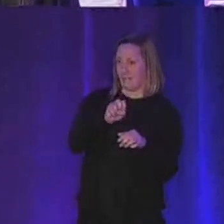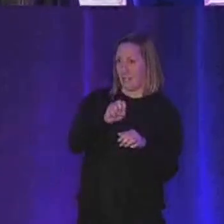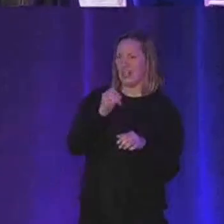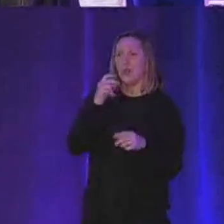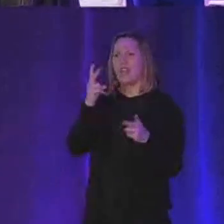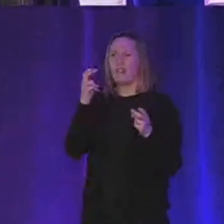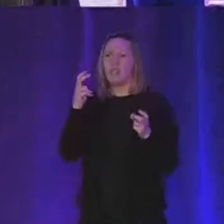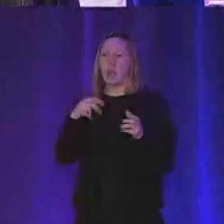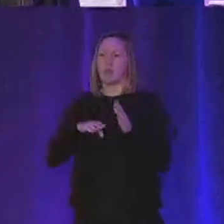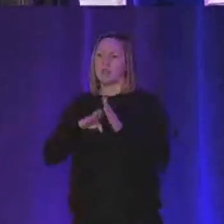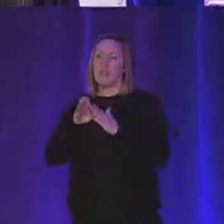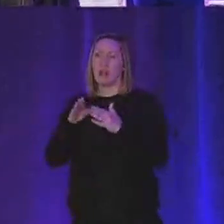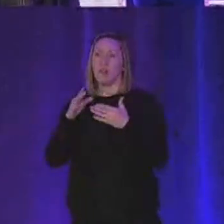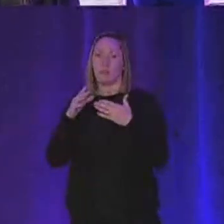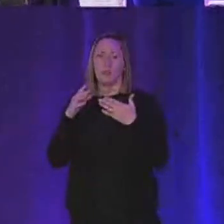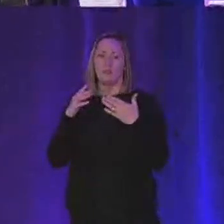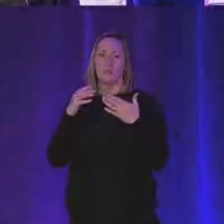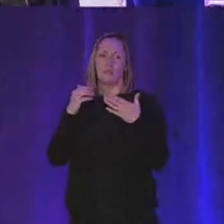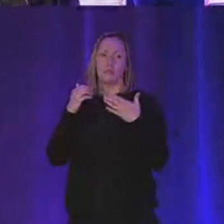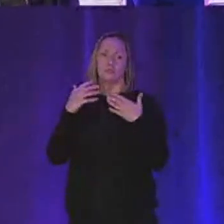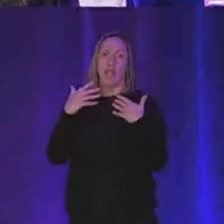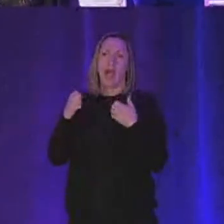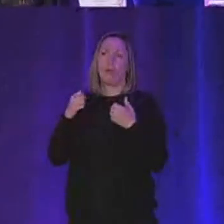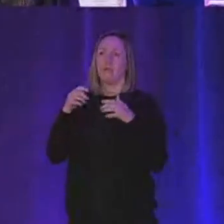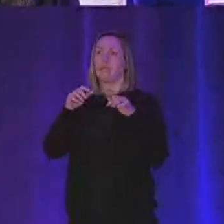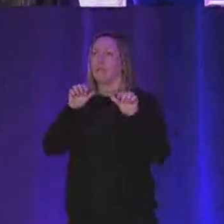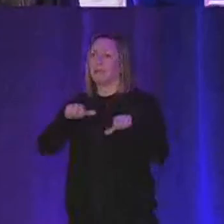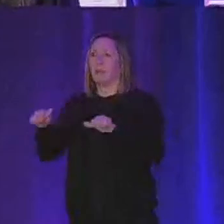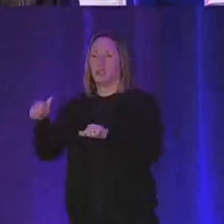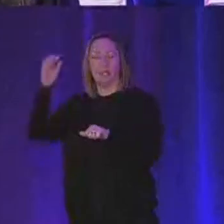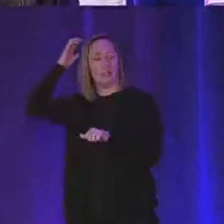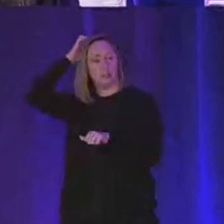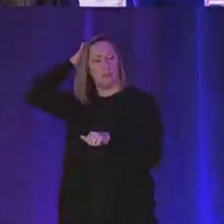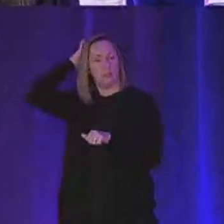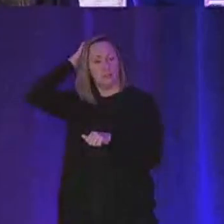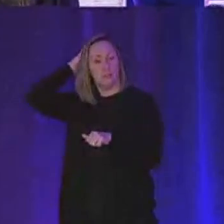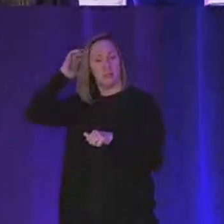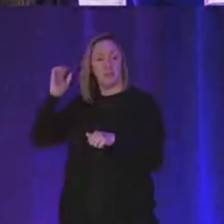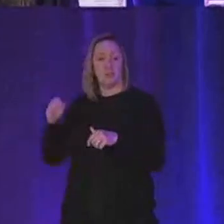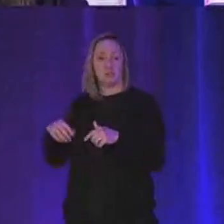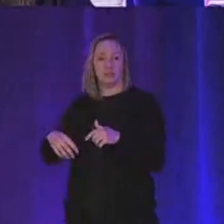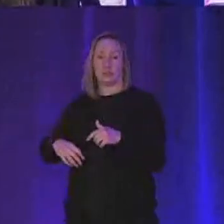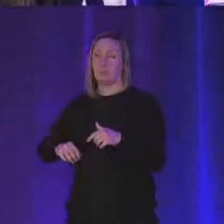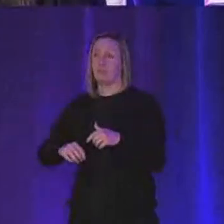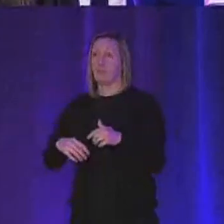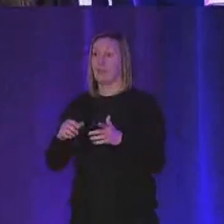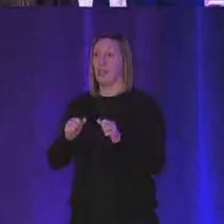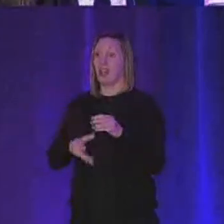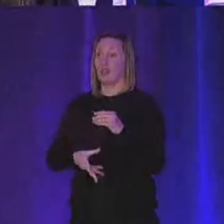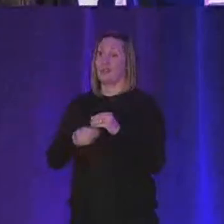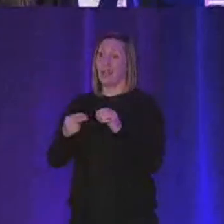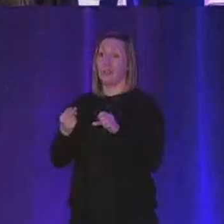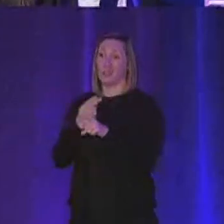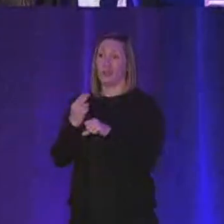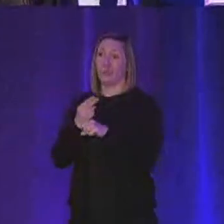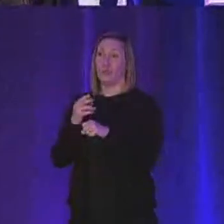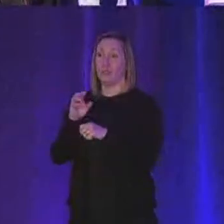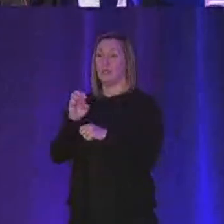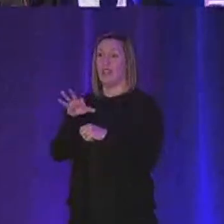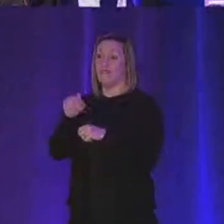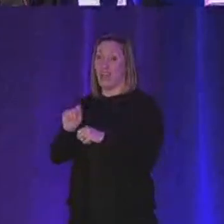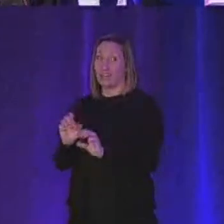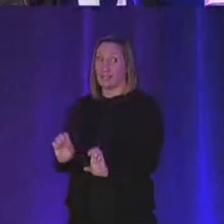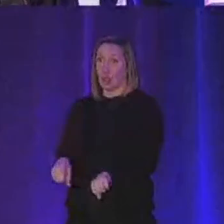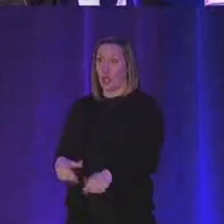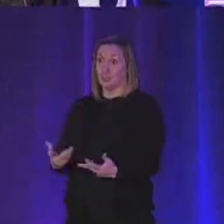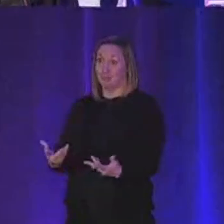its developer health capabilities, I mean, Now, I could add use effect to this.